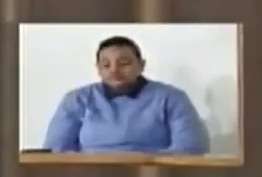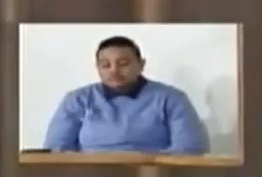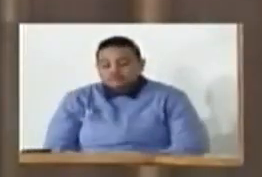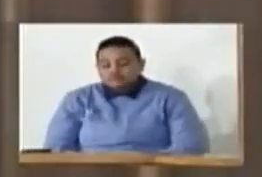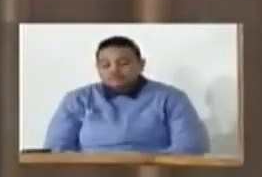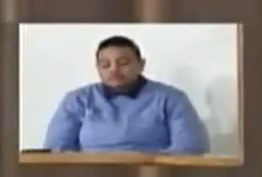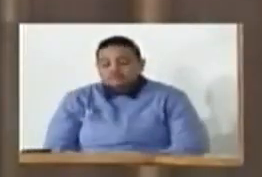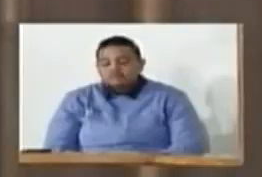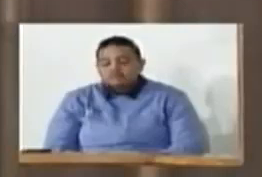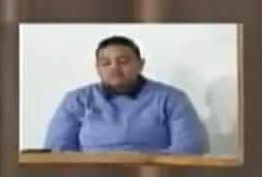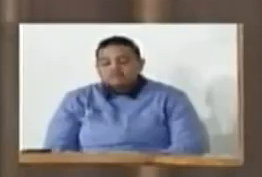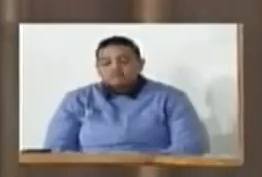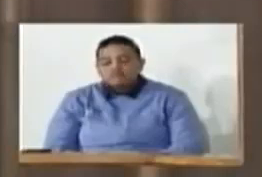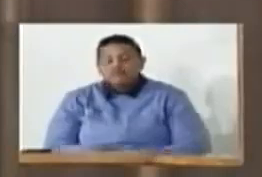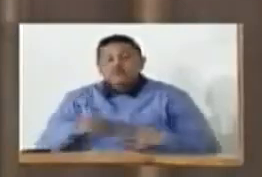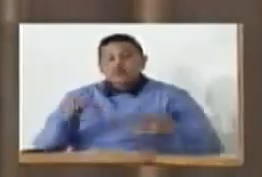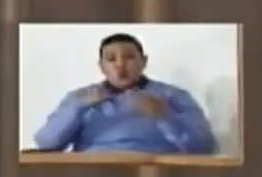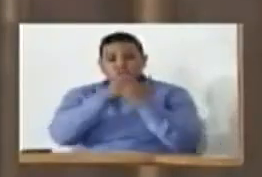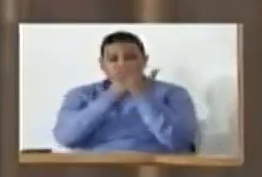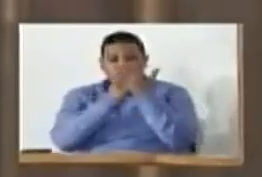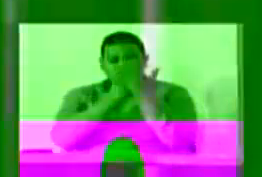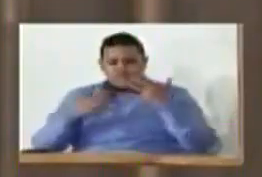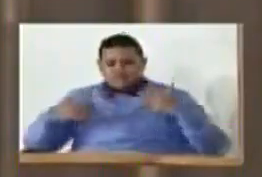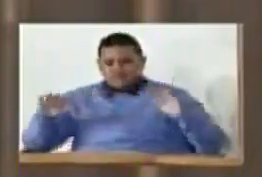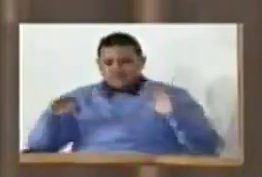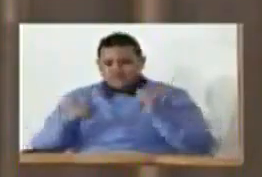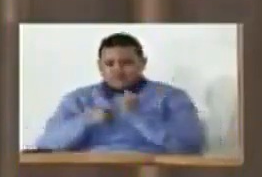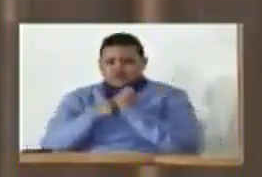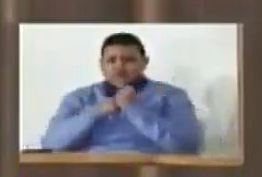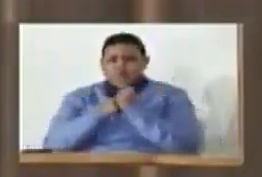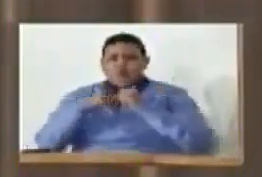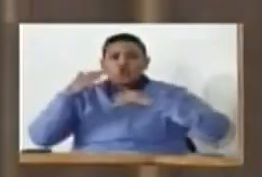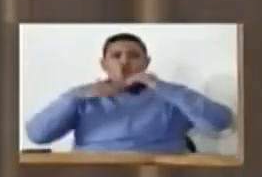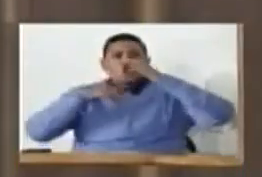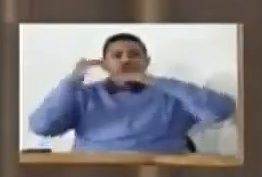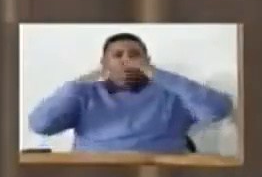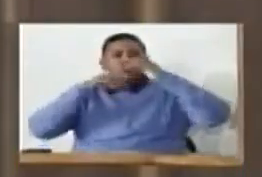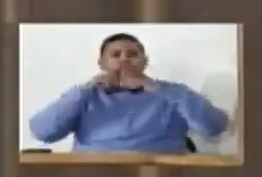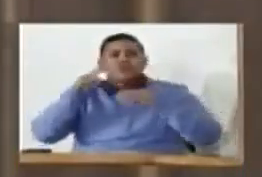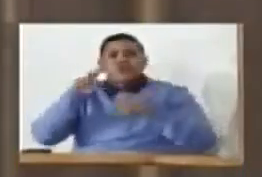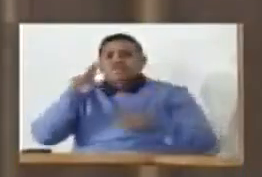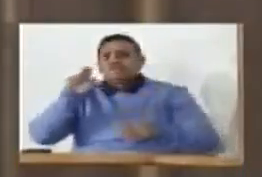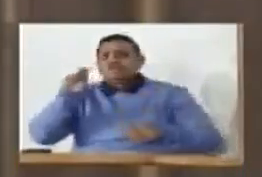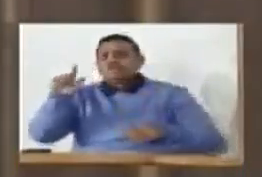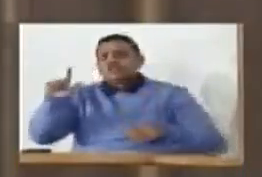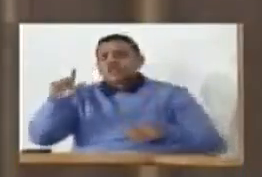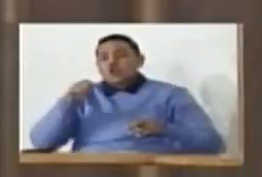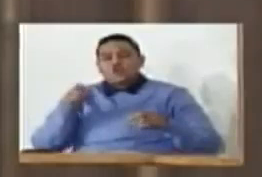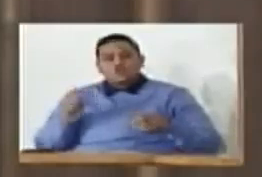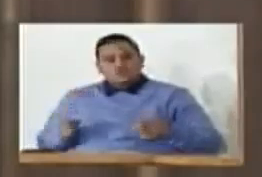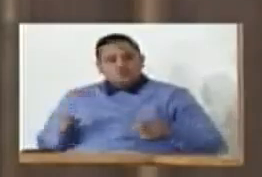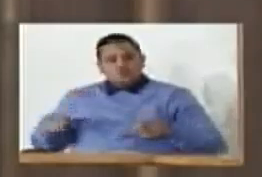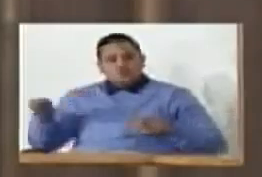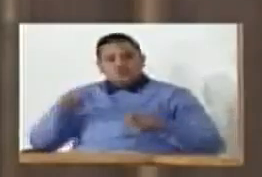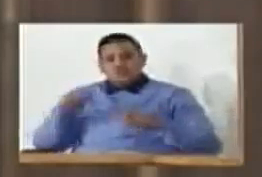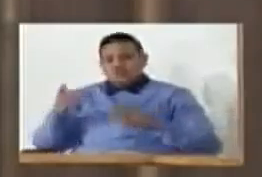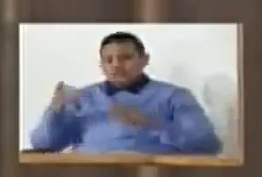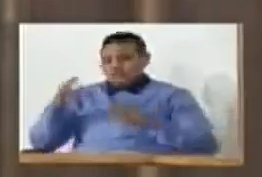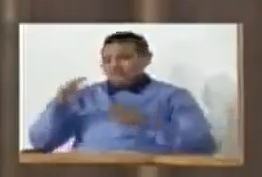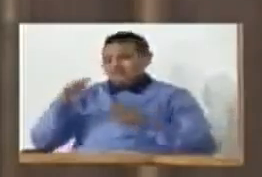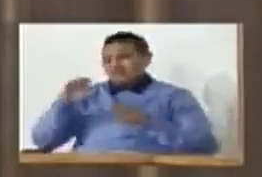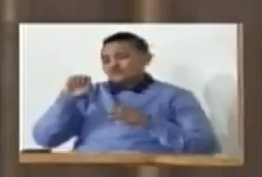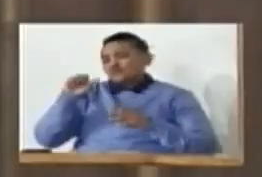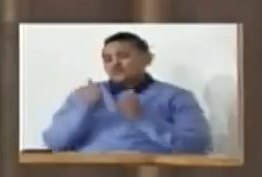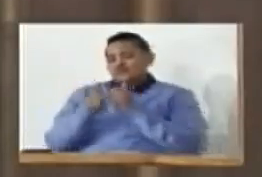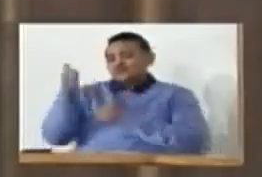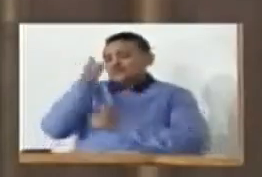Architectural designs are being completed to support the construction of a regional judicial complex, a regional Supreme